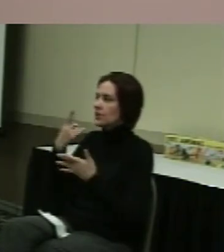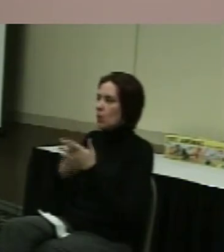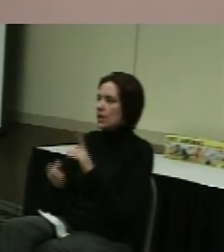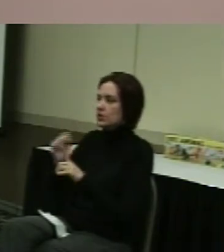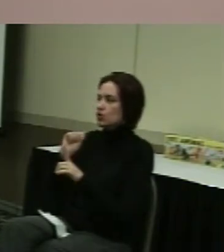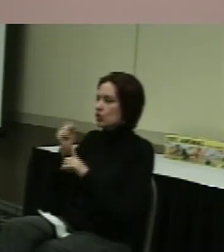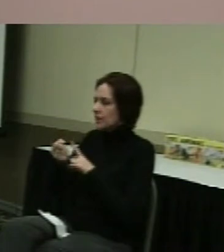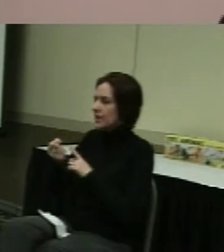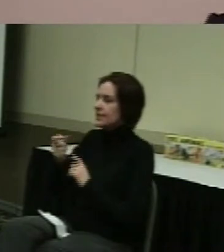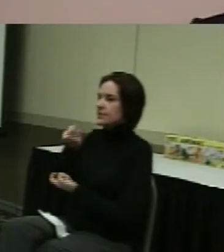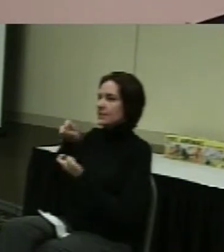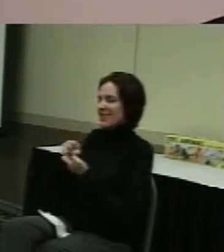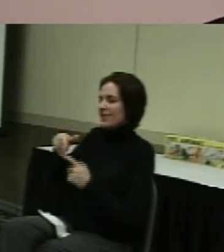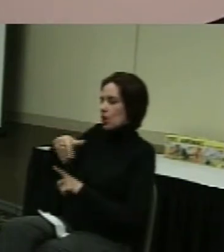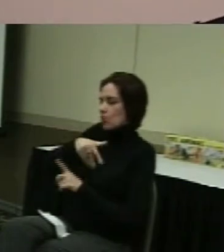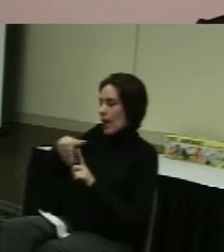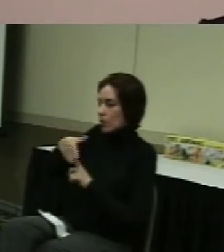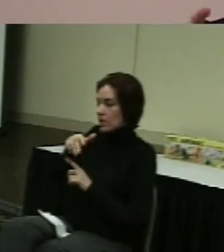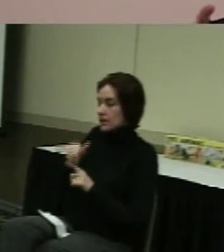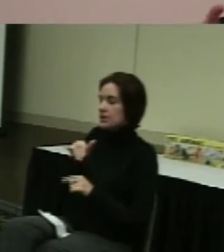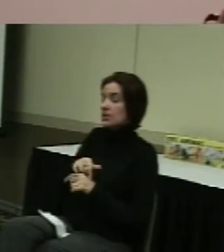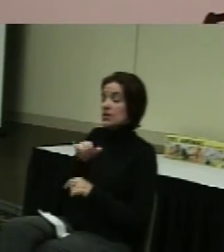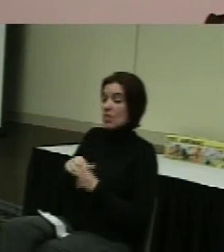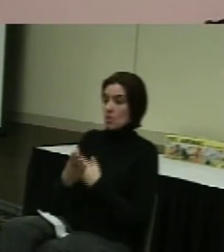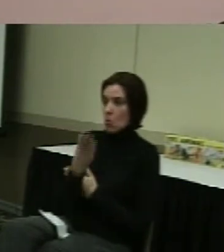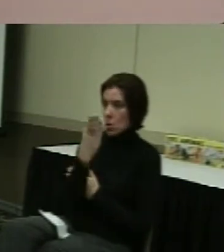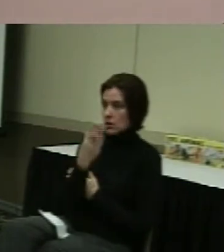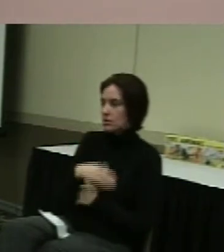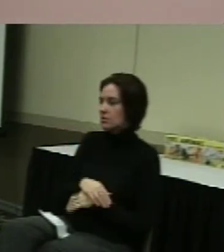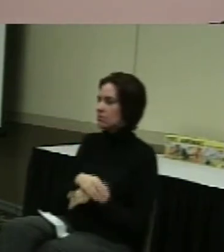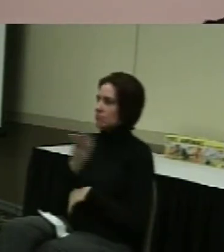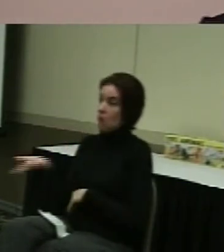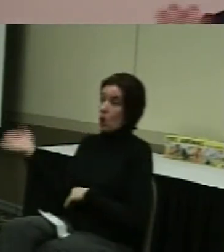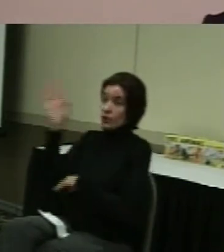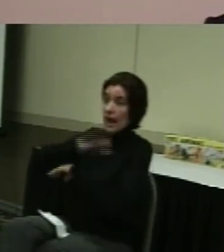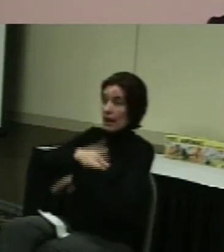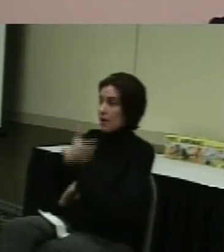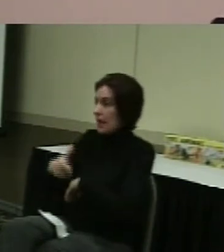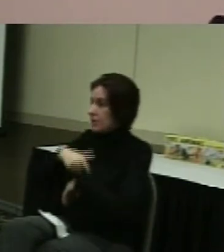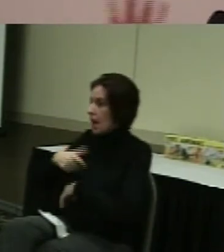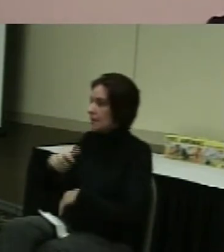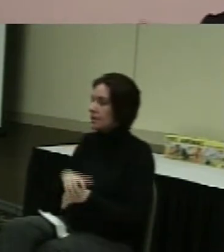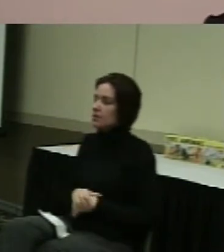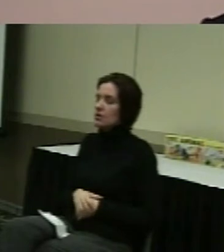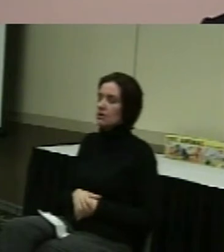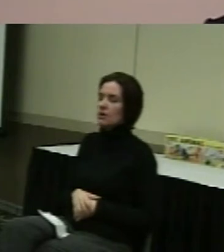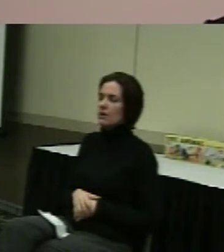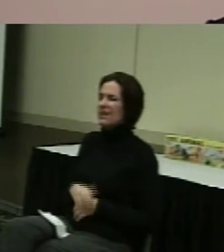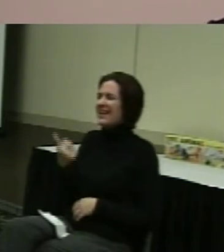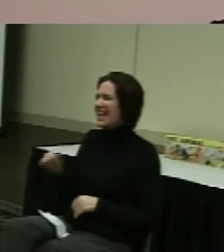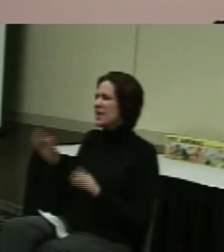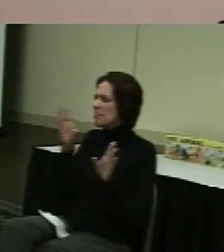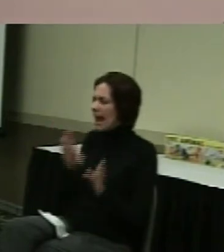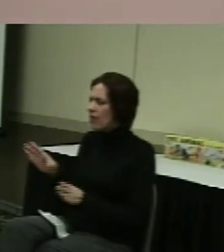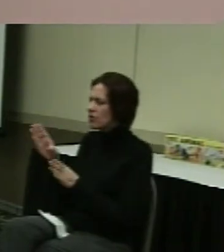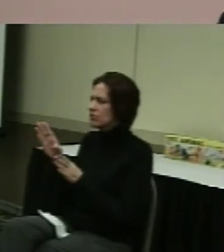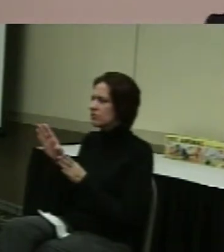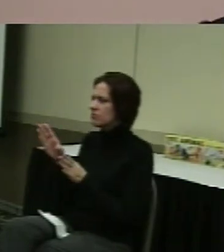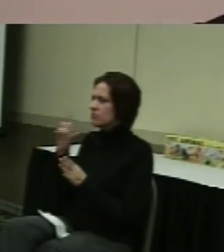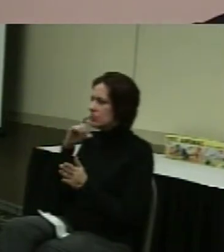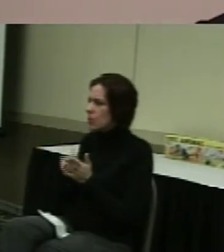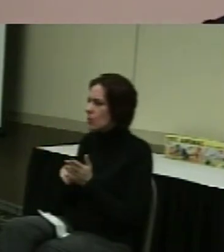this? Does this child do it in the morning? Does this child do it all day long? Is there any pattern here?